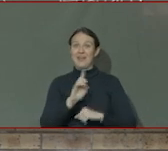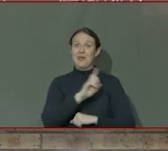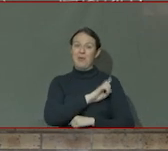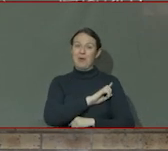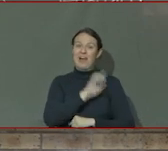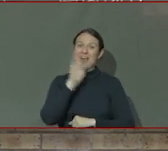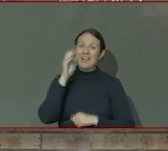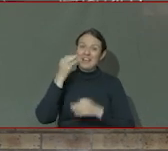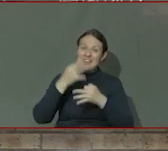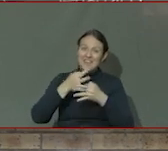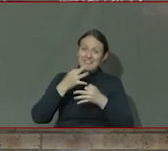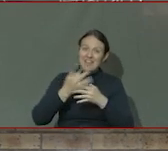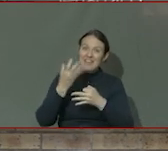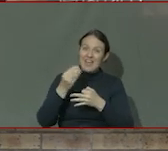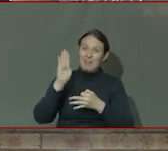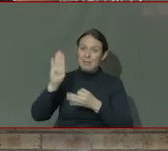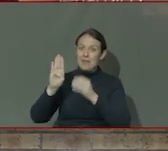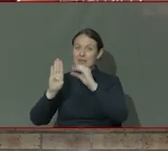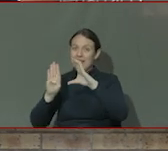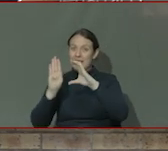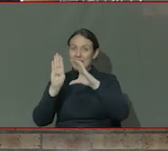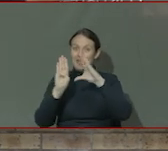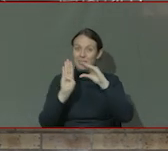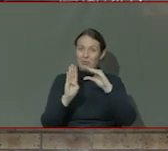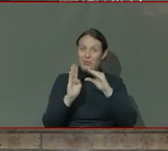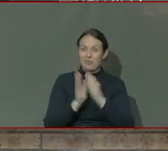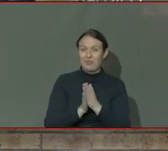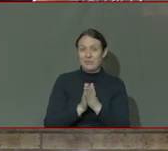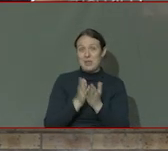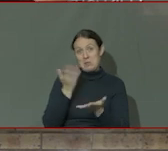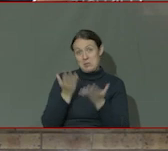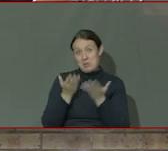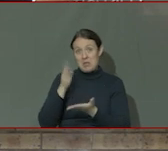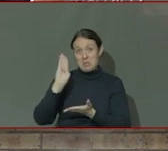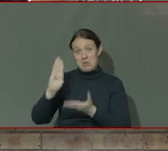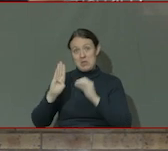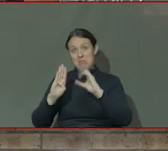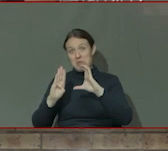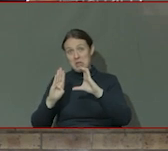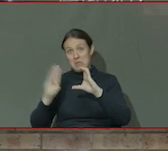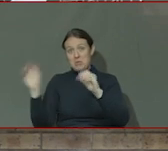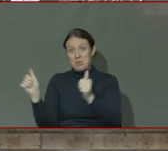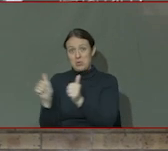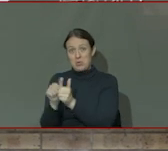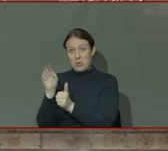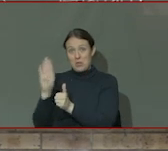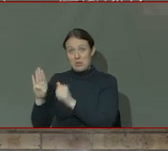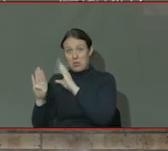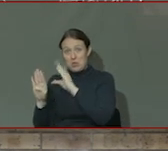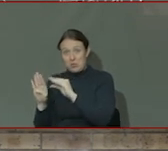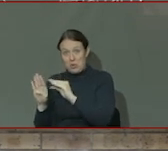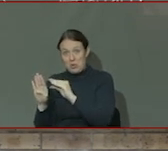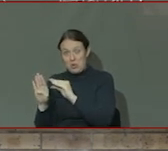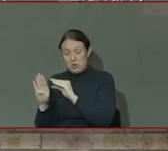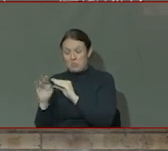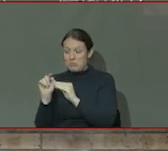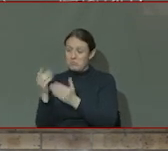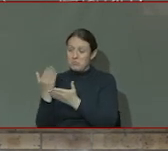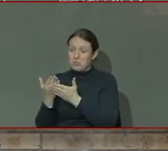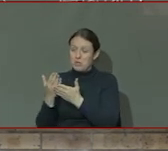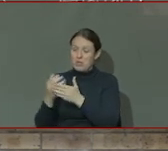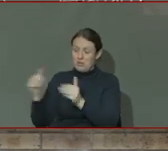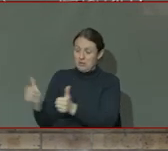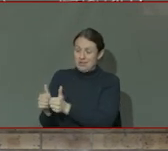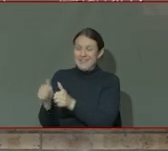could happen that capital B could unite with small b, yes. Then this other child, like there,